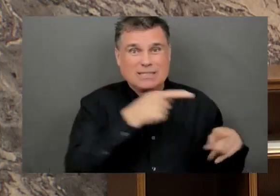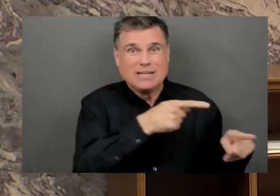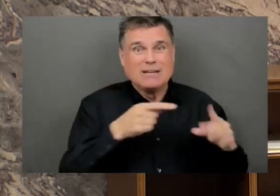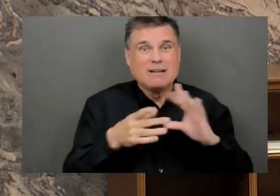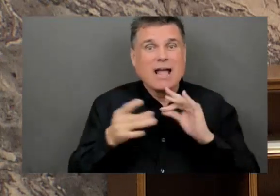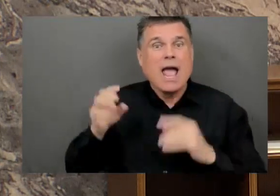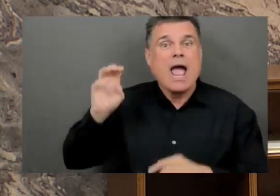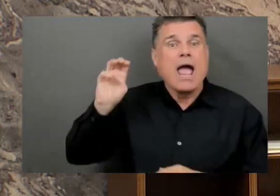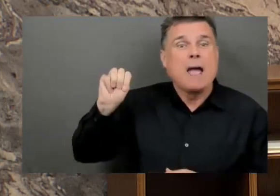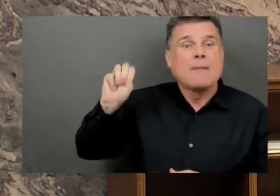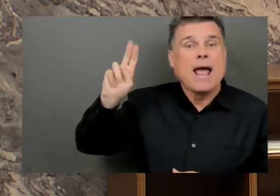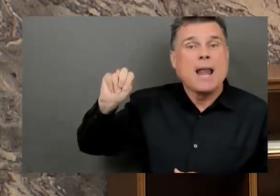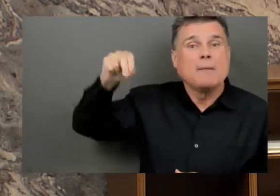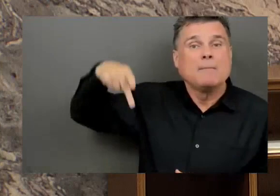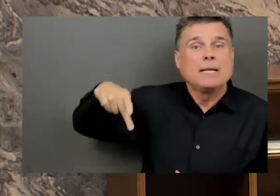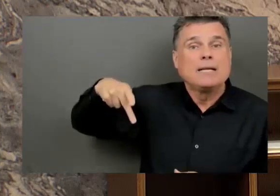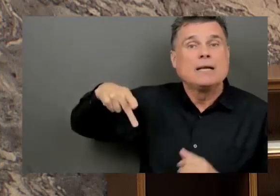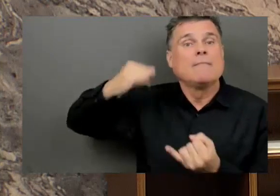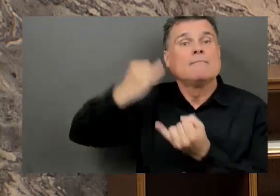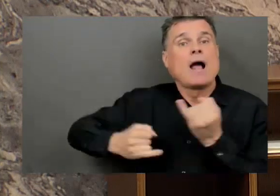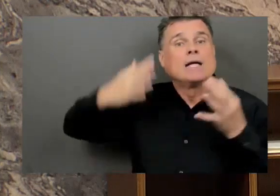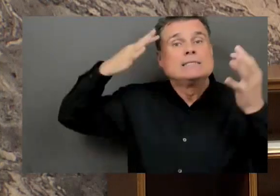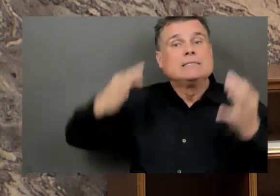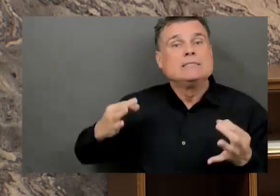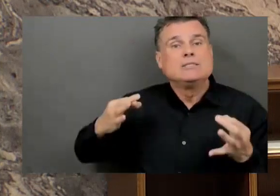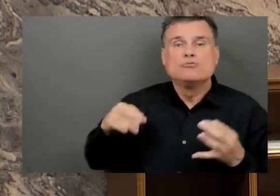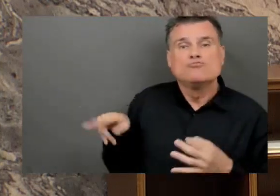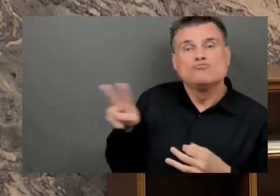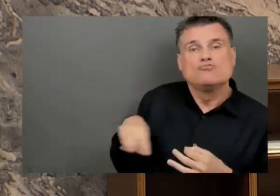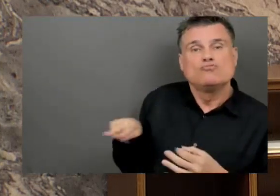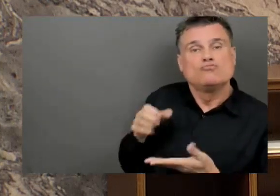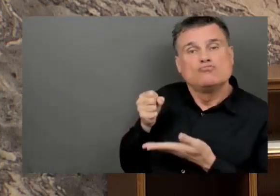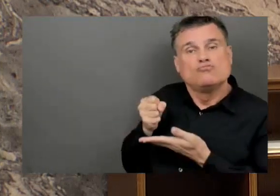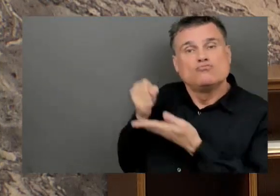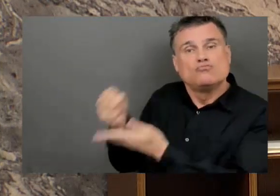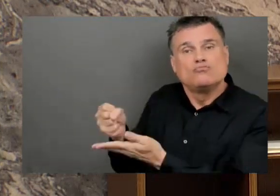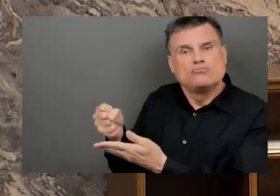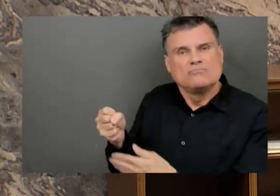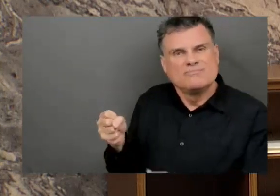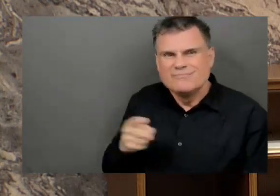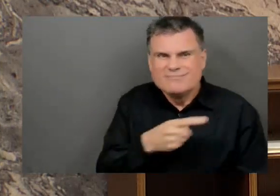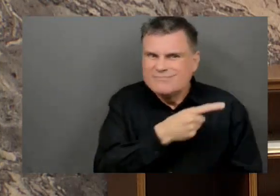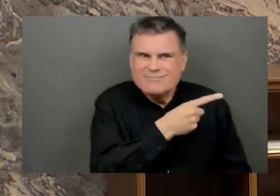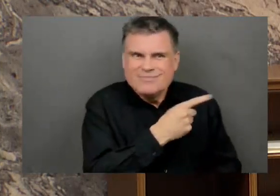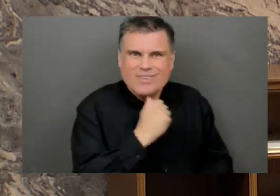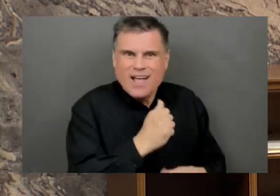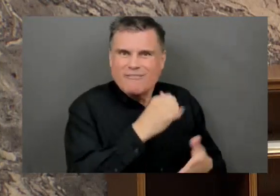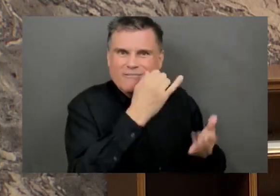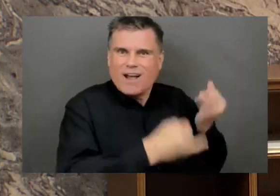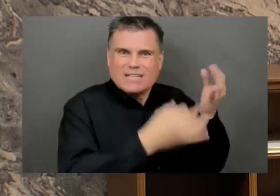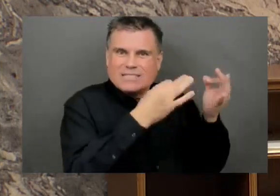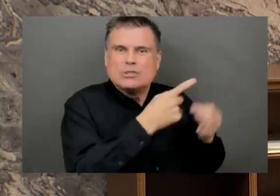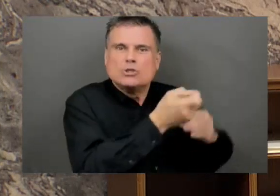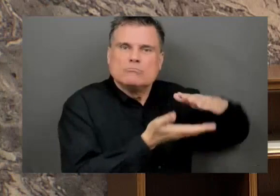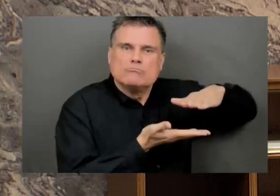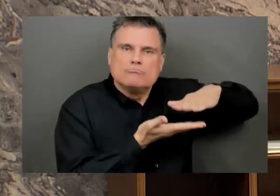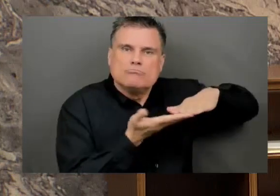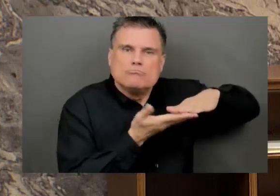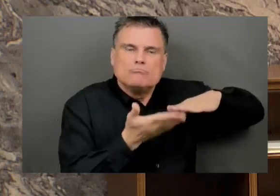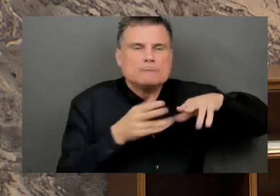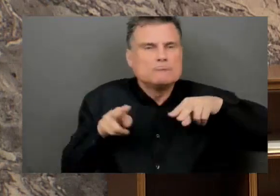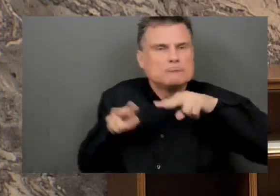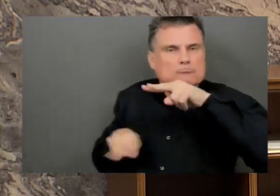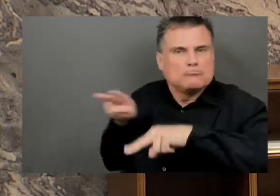that's MMP's role is actually just purely administrative. So if indeed that's the case, then there's actually